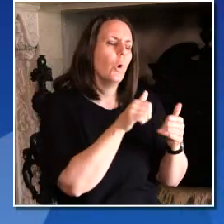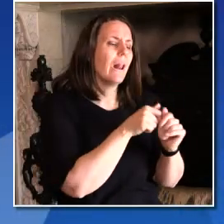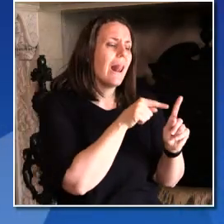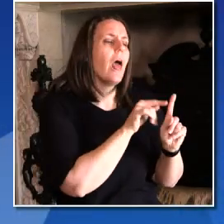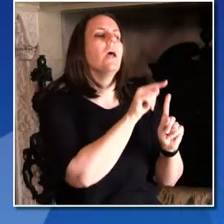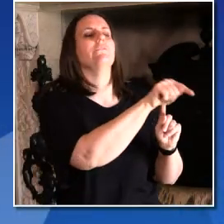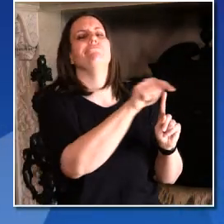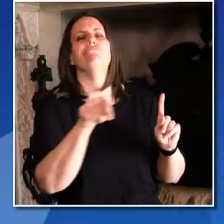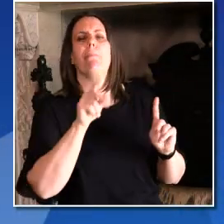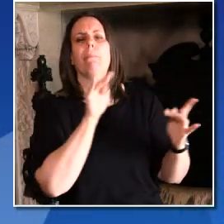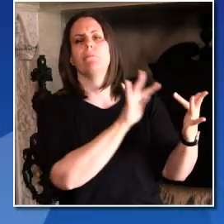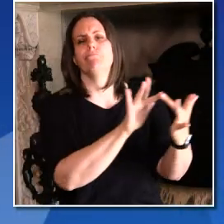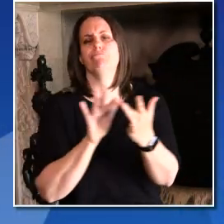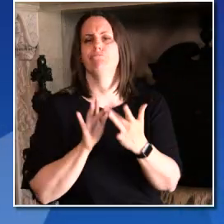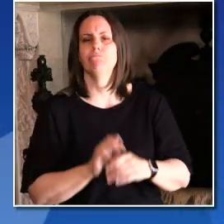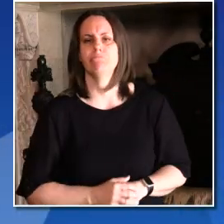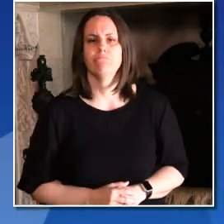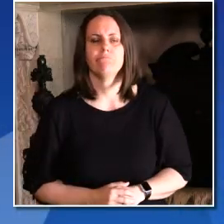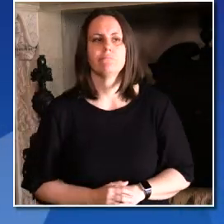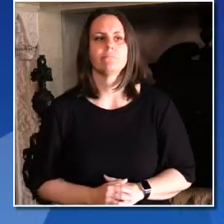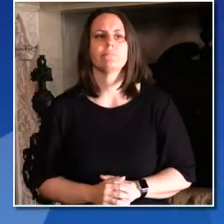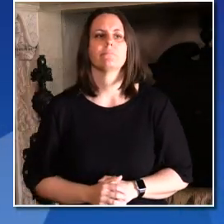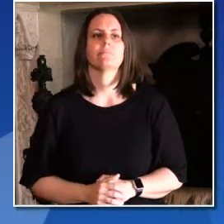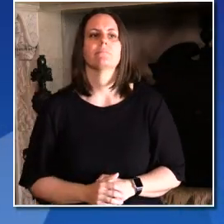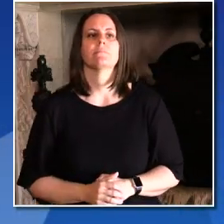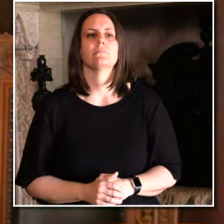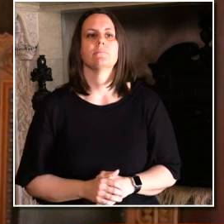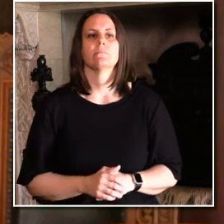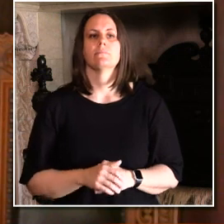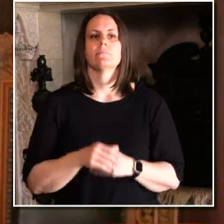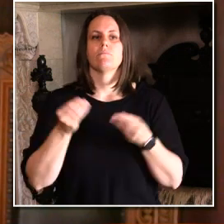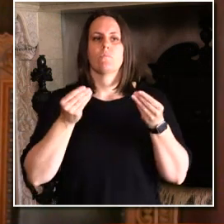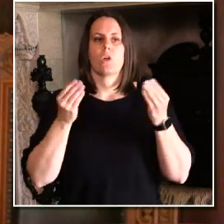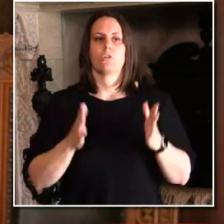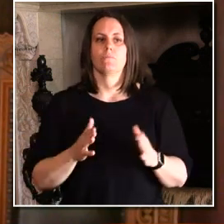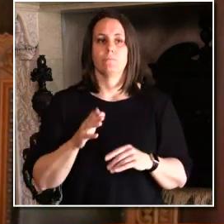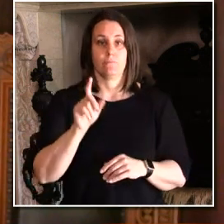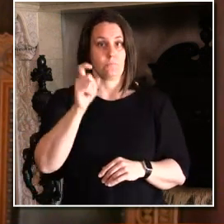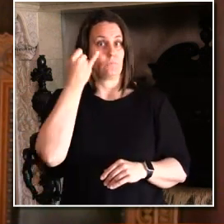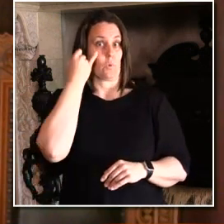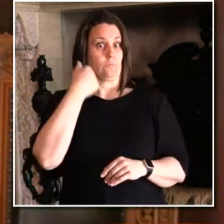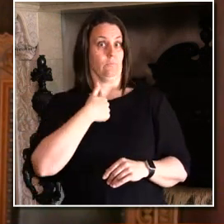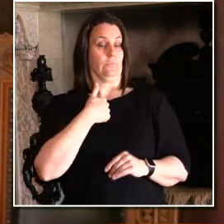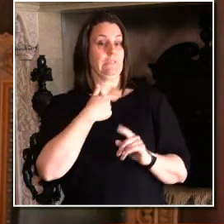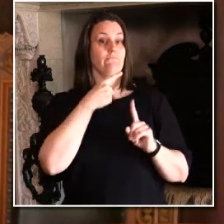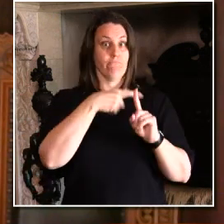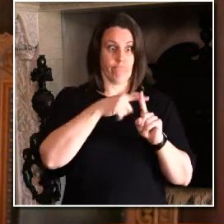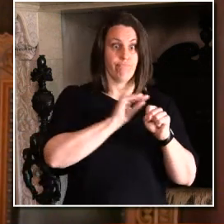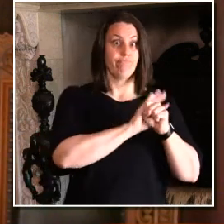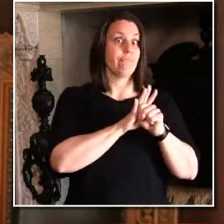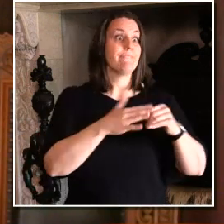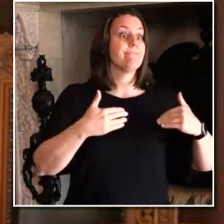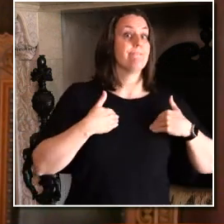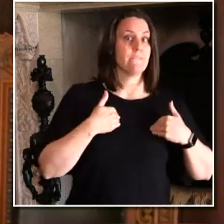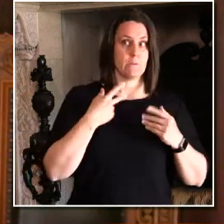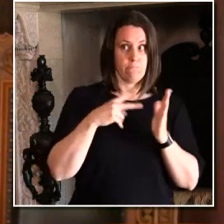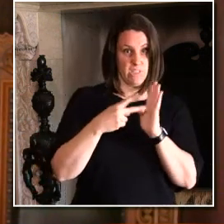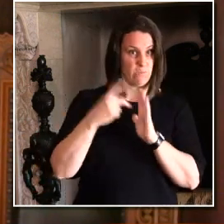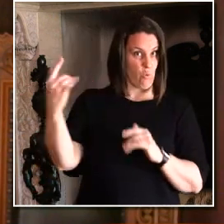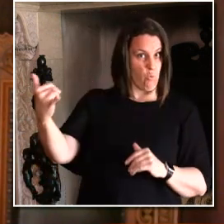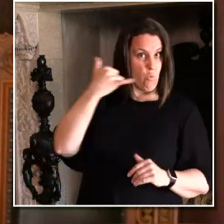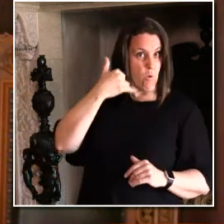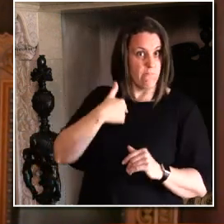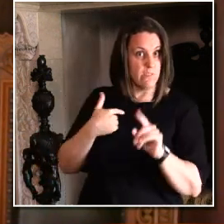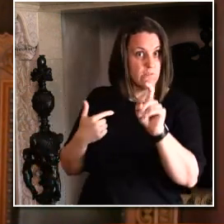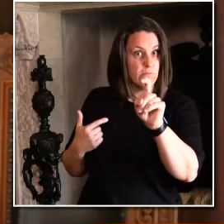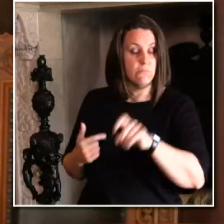contact tracer call them, and what questions will they ask? Yep, so if someone tests positive, that's the case